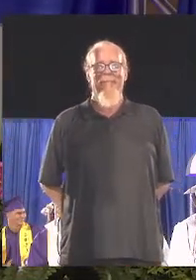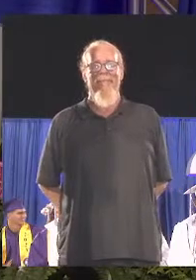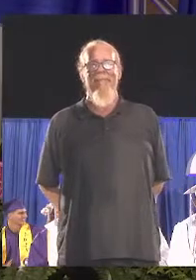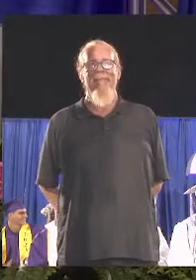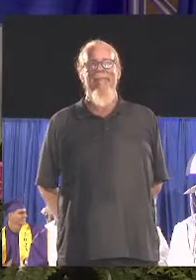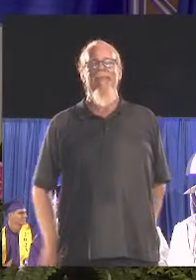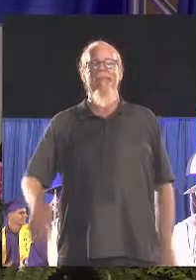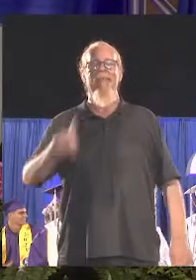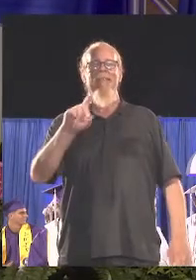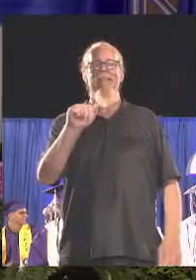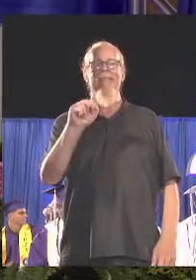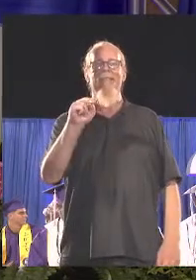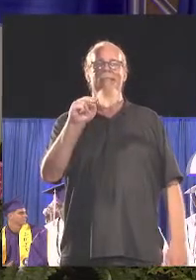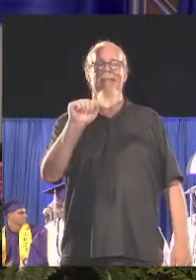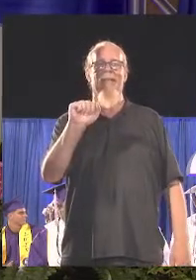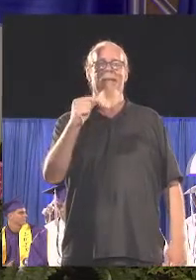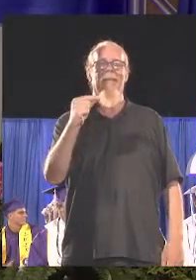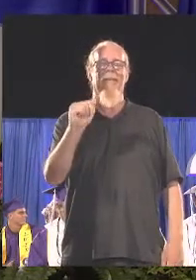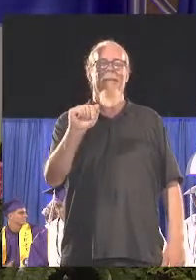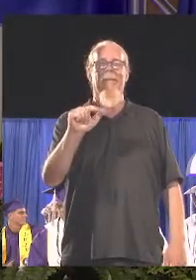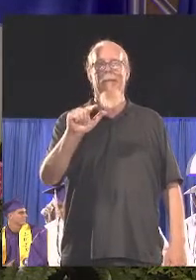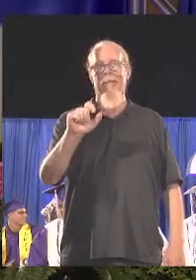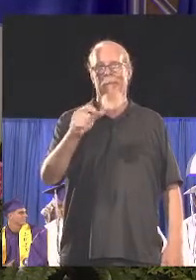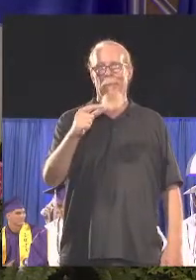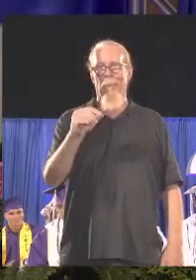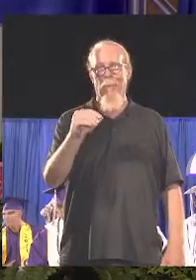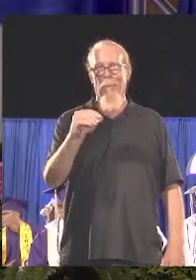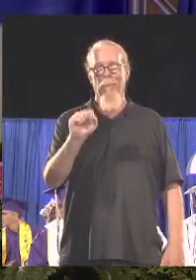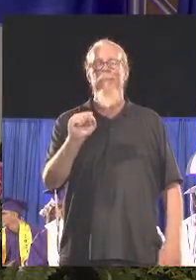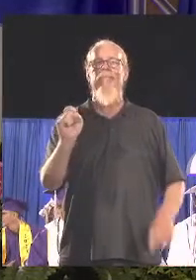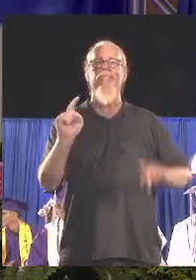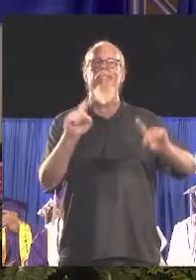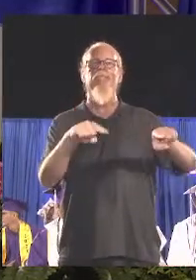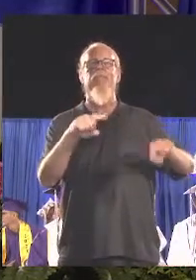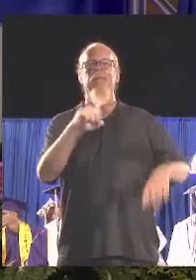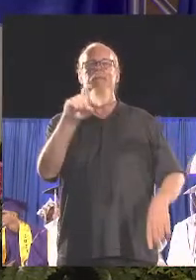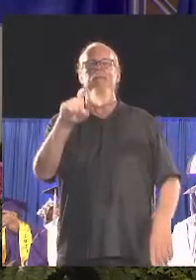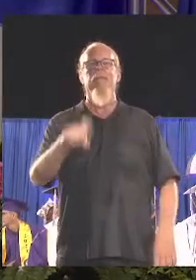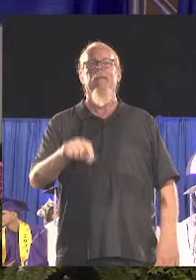Reina P. Gallegos, Texas A&M University, San Antonio.